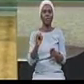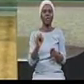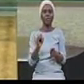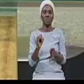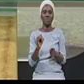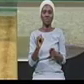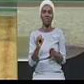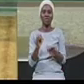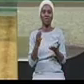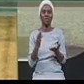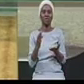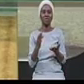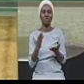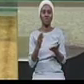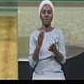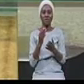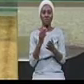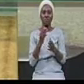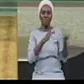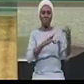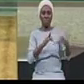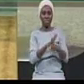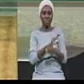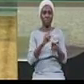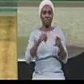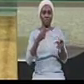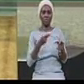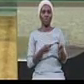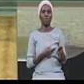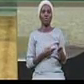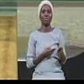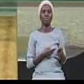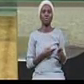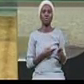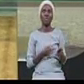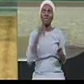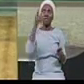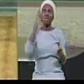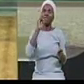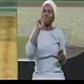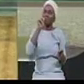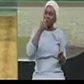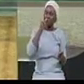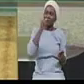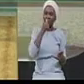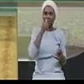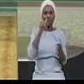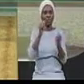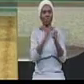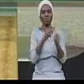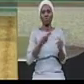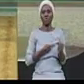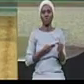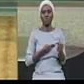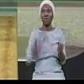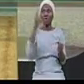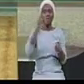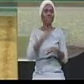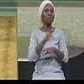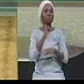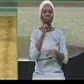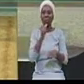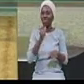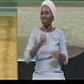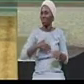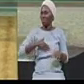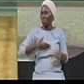not willing that any should be lost, not willing that any should die and go to hell, not willing